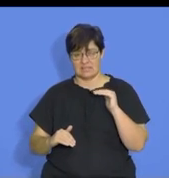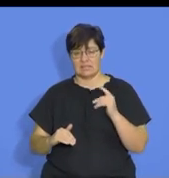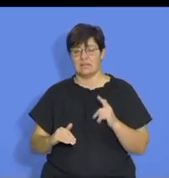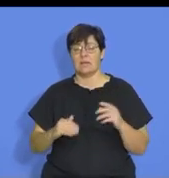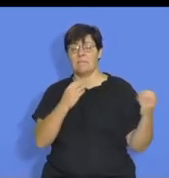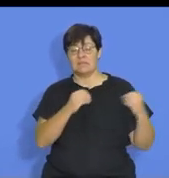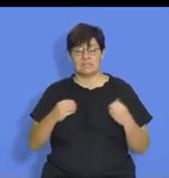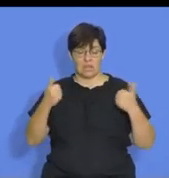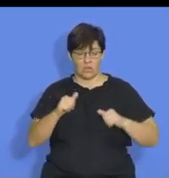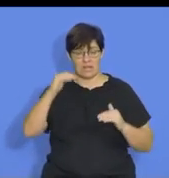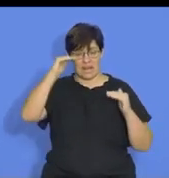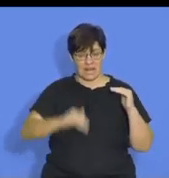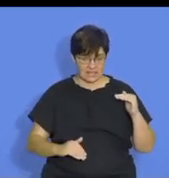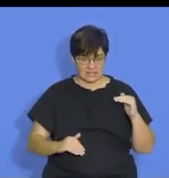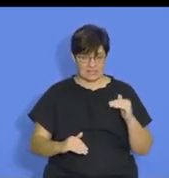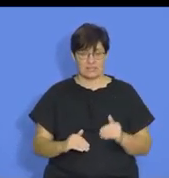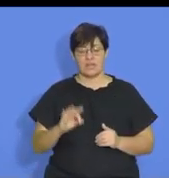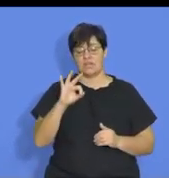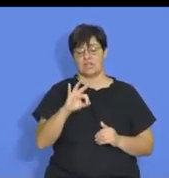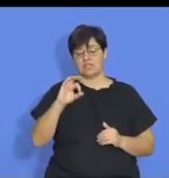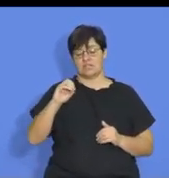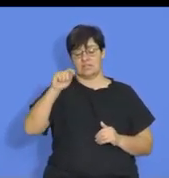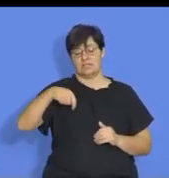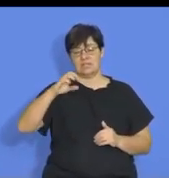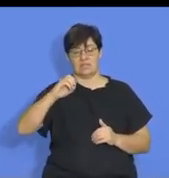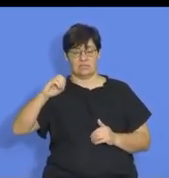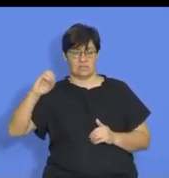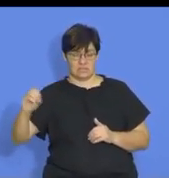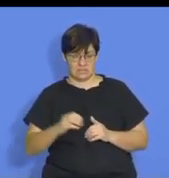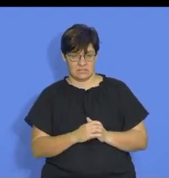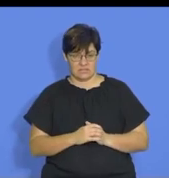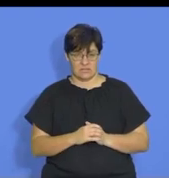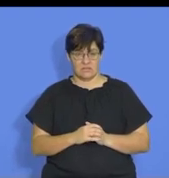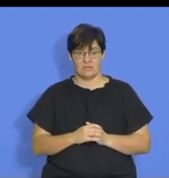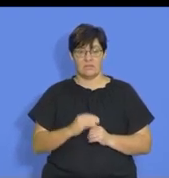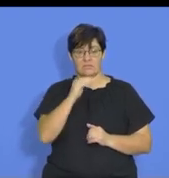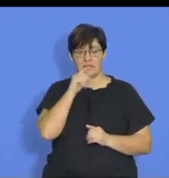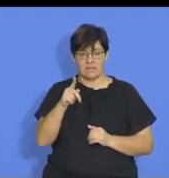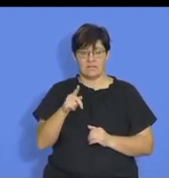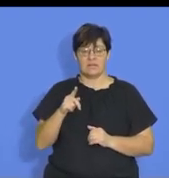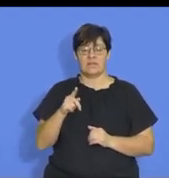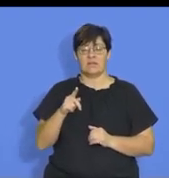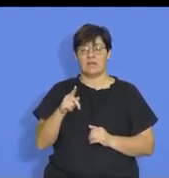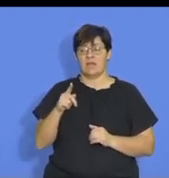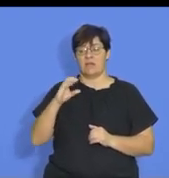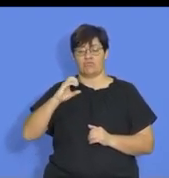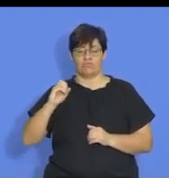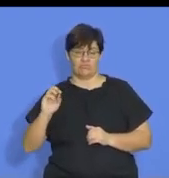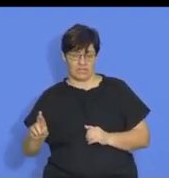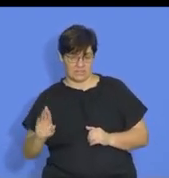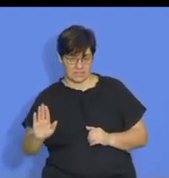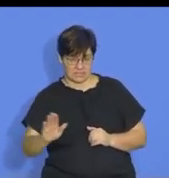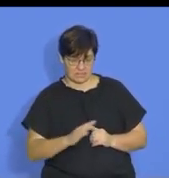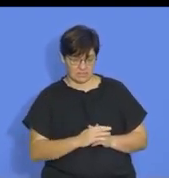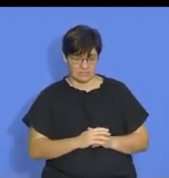is obviously decreasing. The business's bank account is decreasing by 30,000. So here's